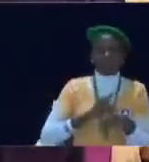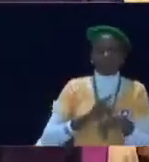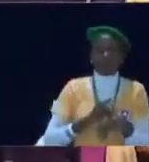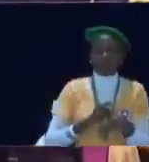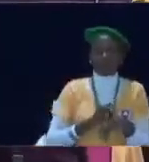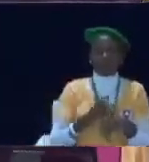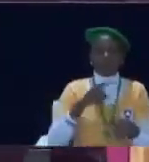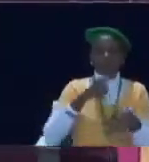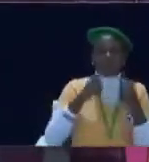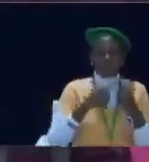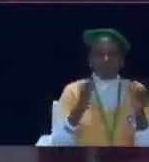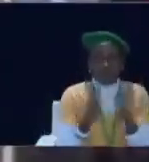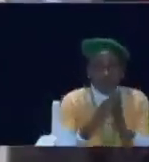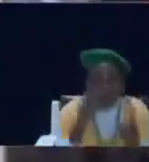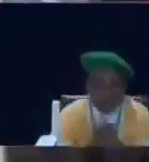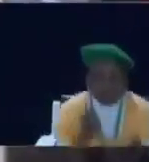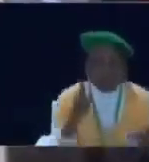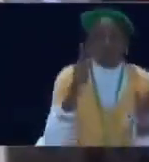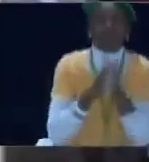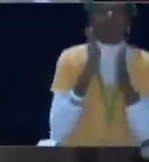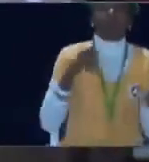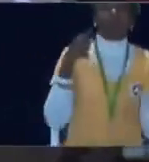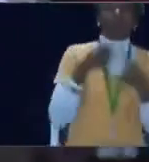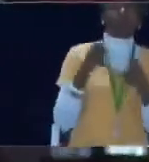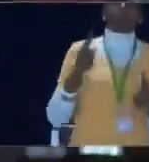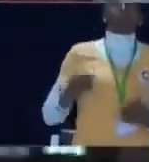Now you are going to pray just one prayer point.